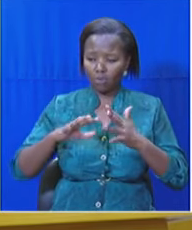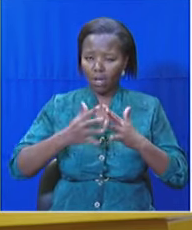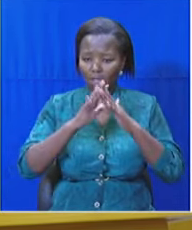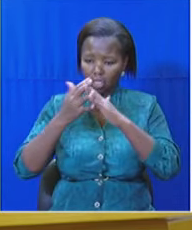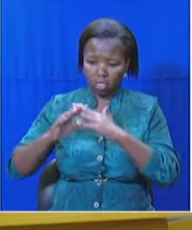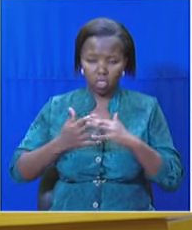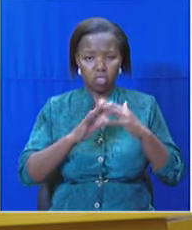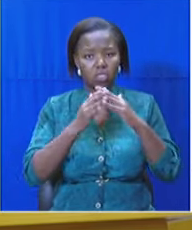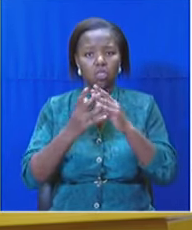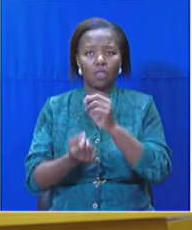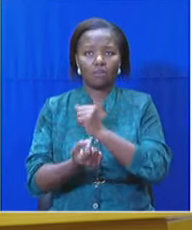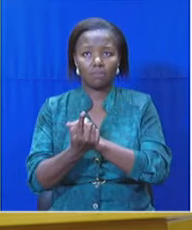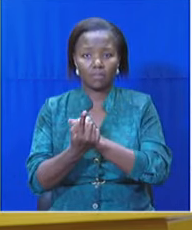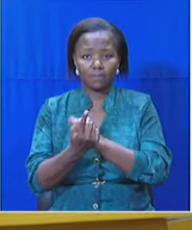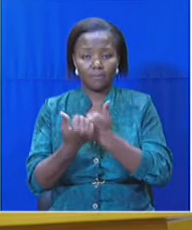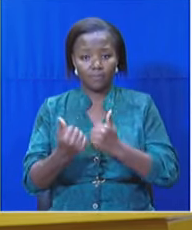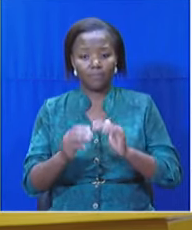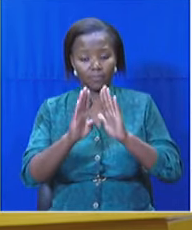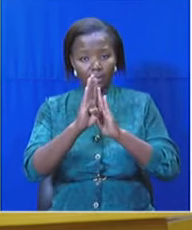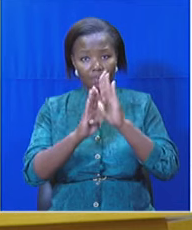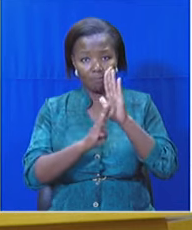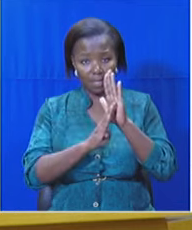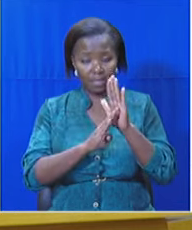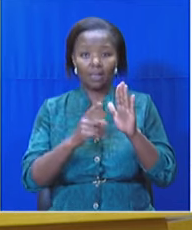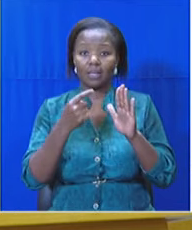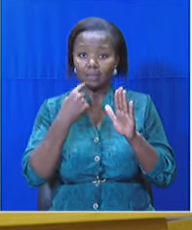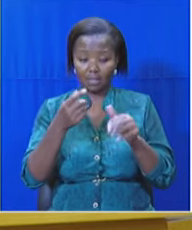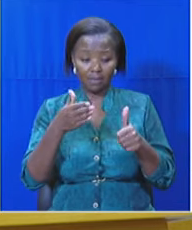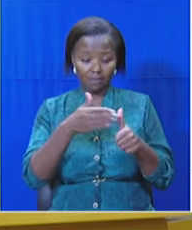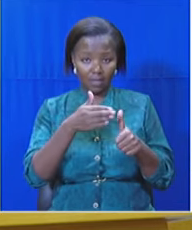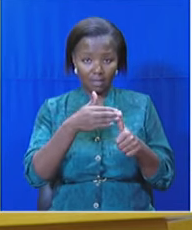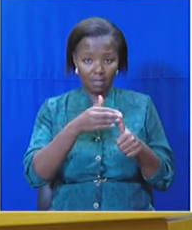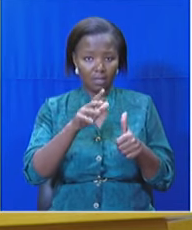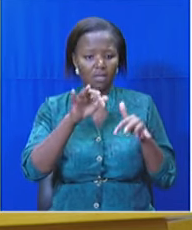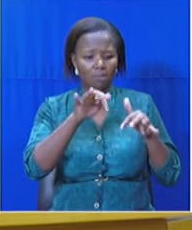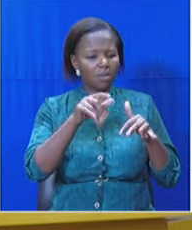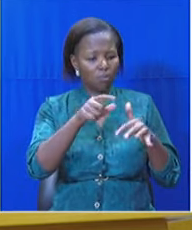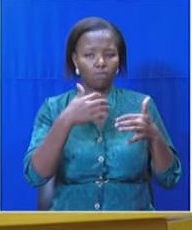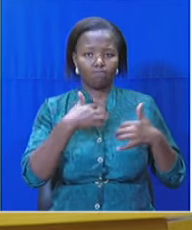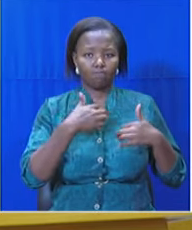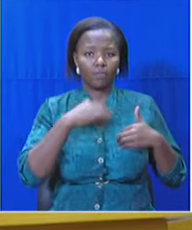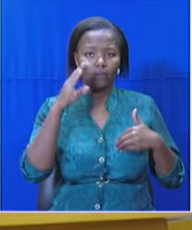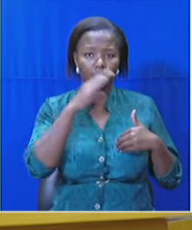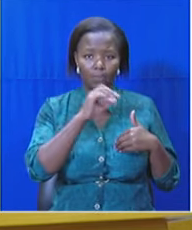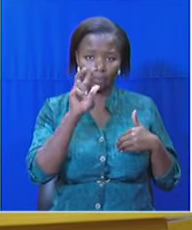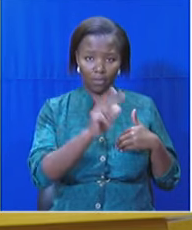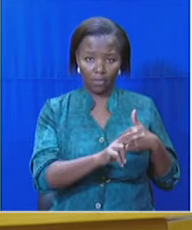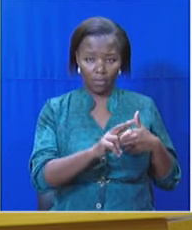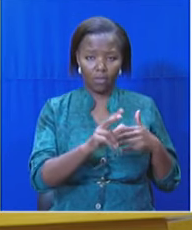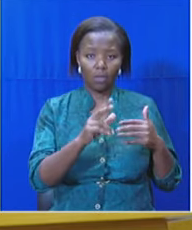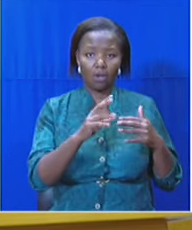the bill, one, undermines property and home ownership. Two, will